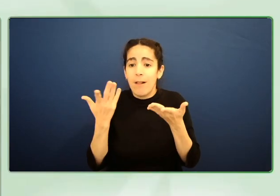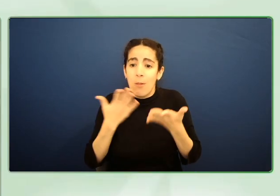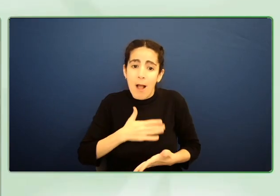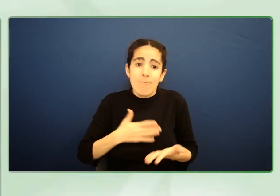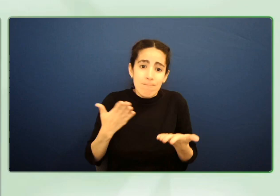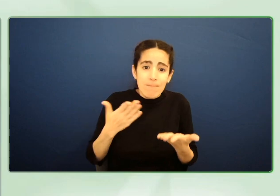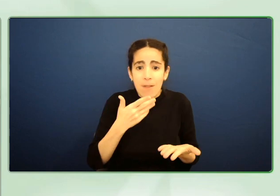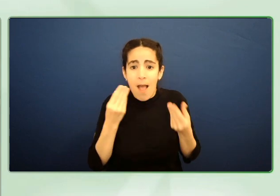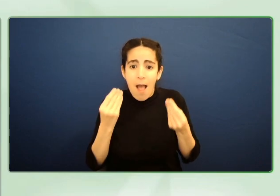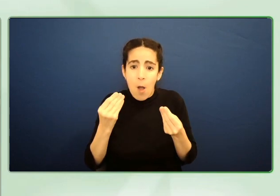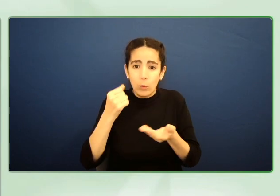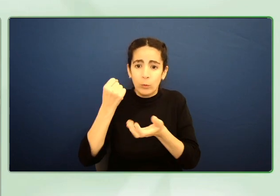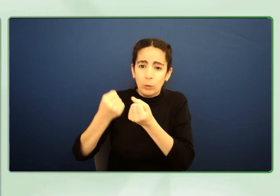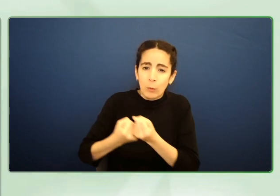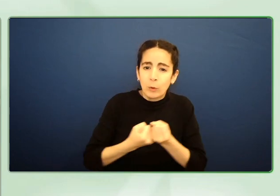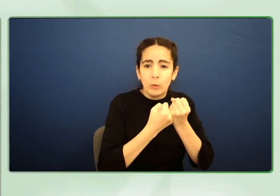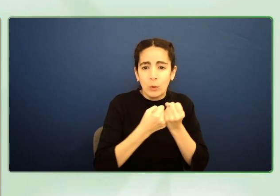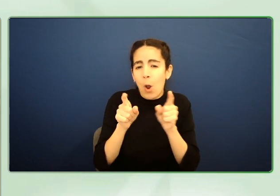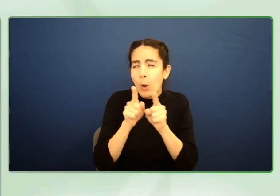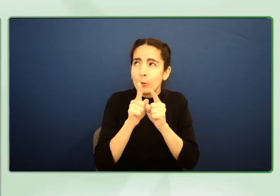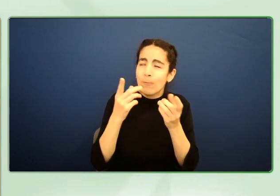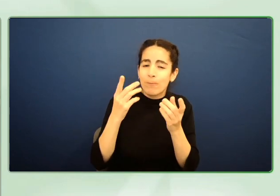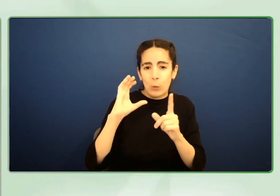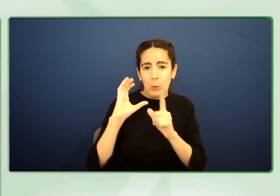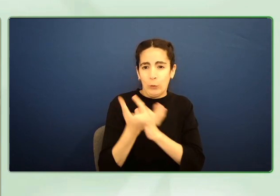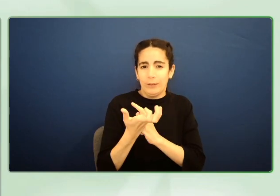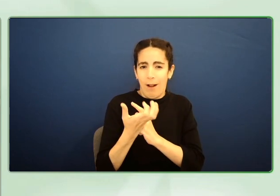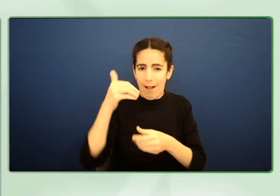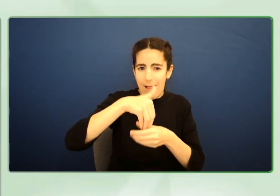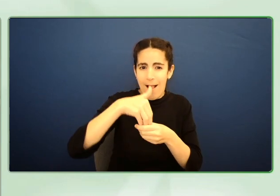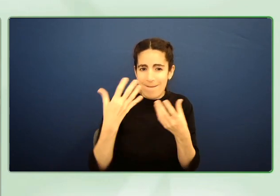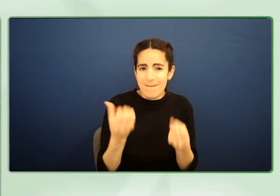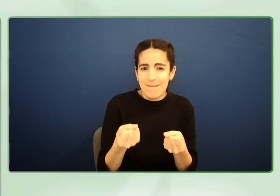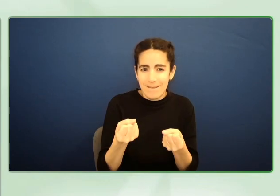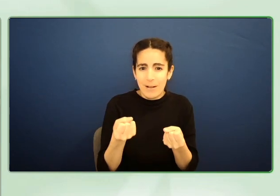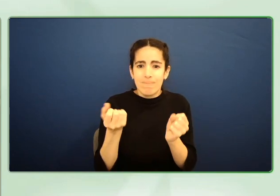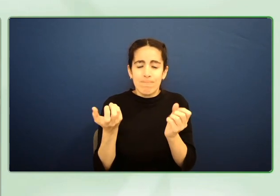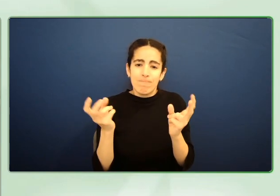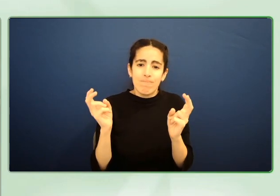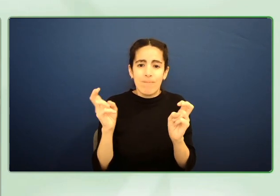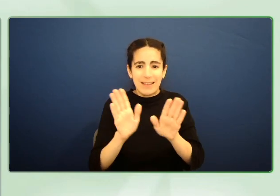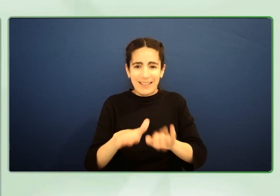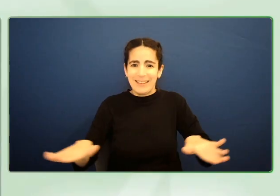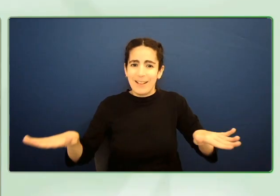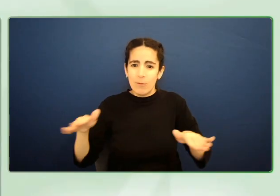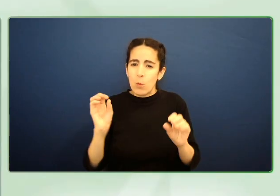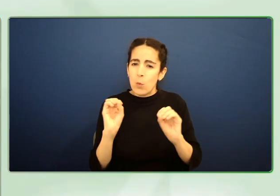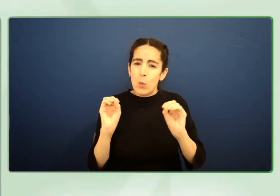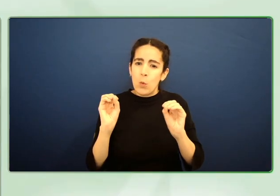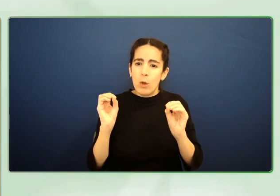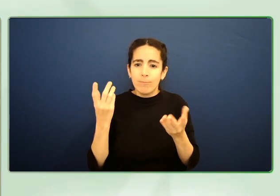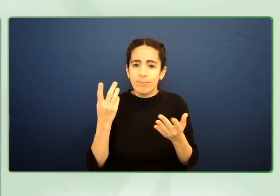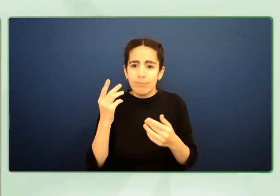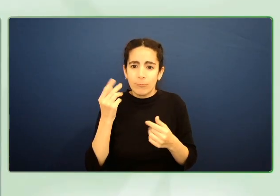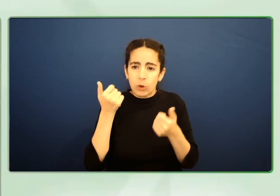you know, the moment children today don't have the privilege to listen good voices. You know, our cartoons